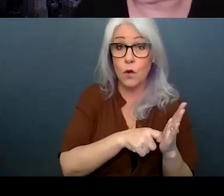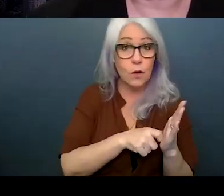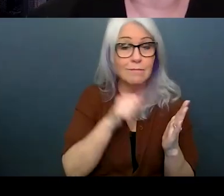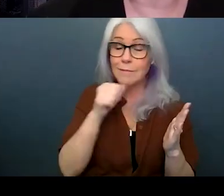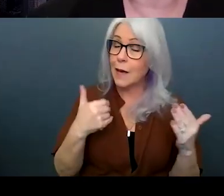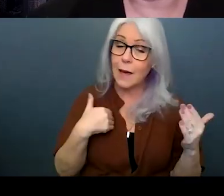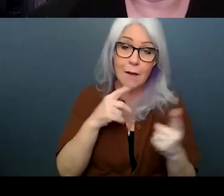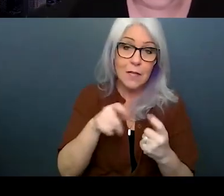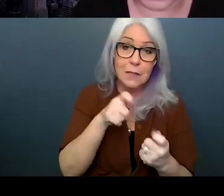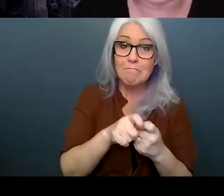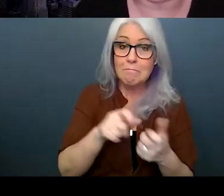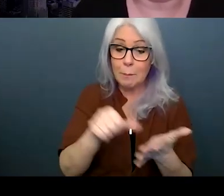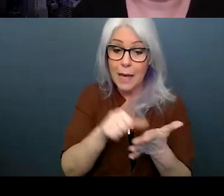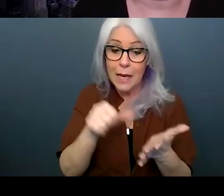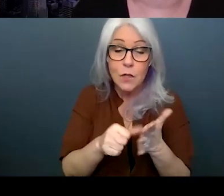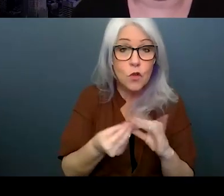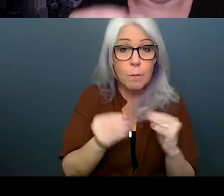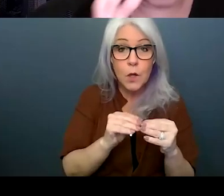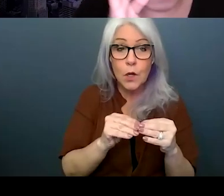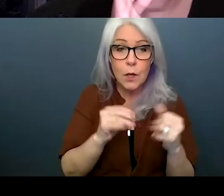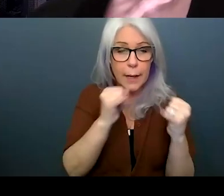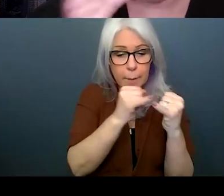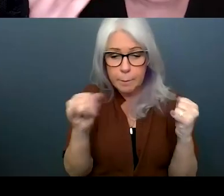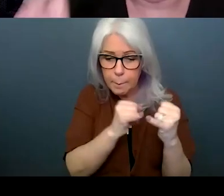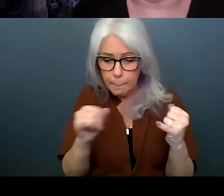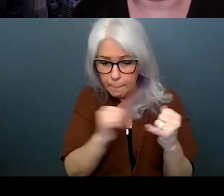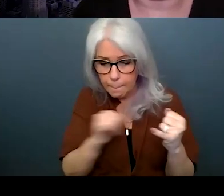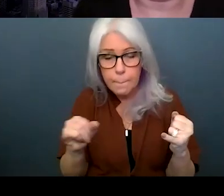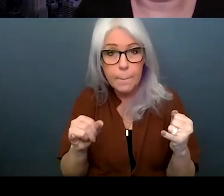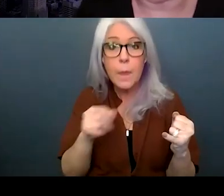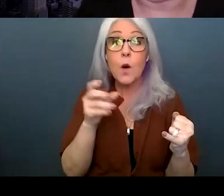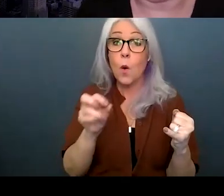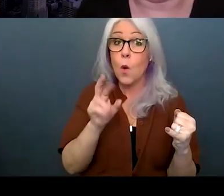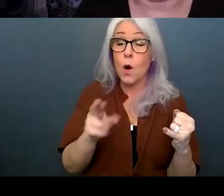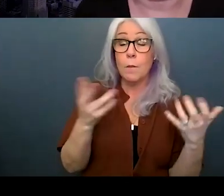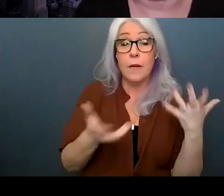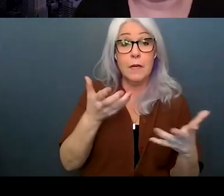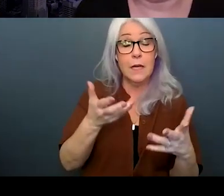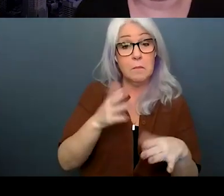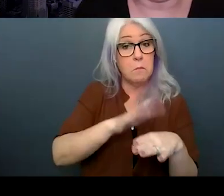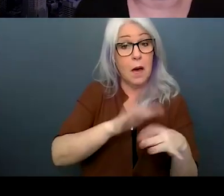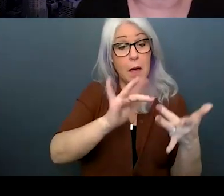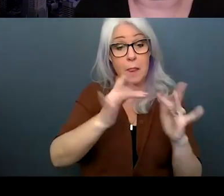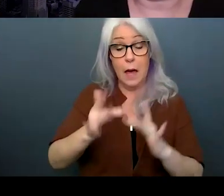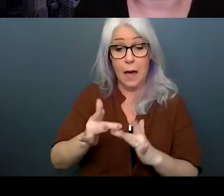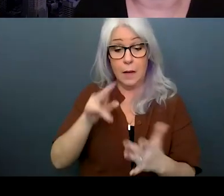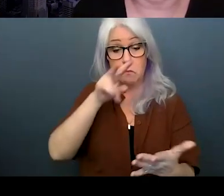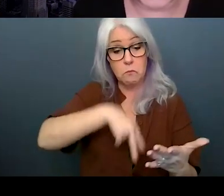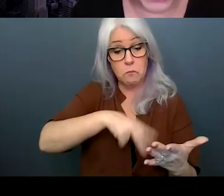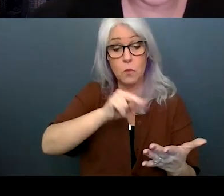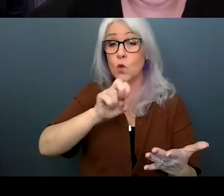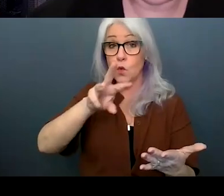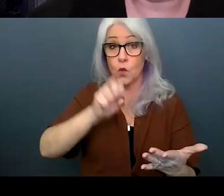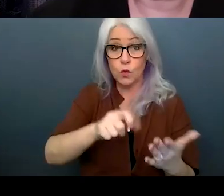page number, like something that's online or an online news article, you're going to use